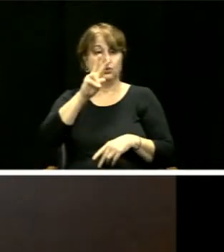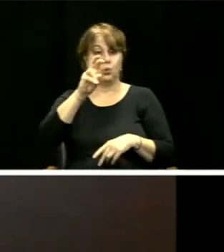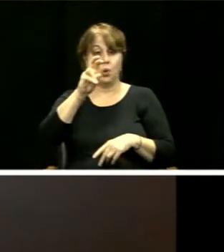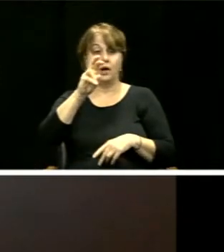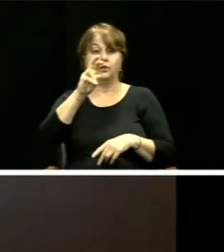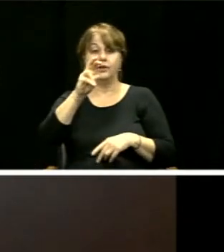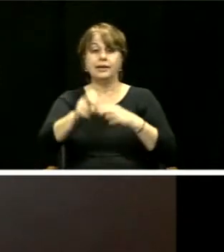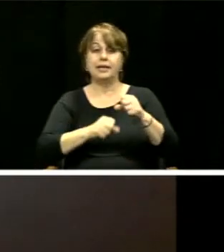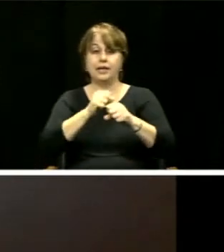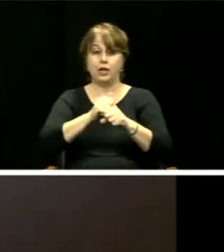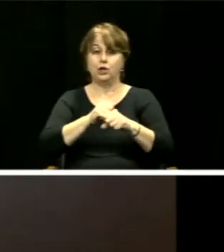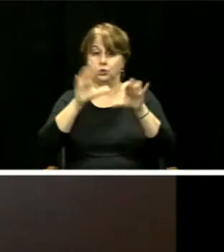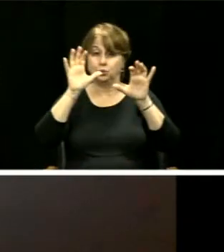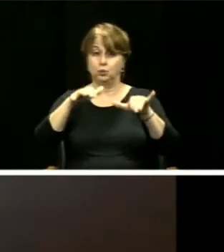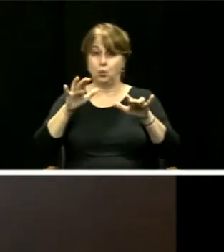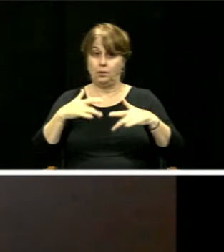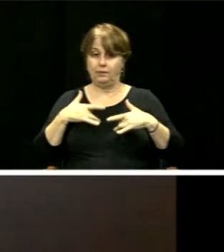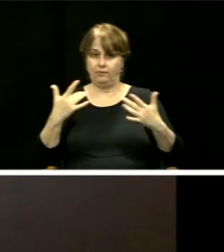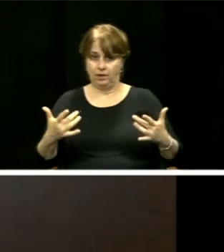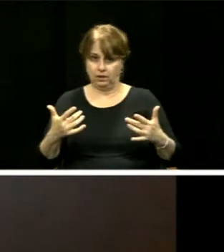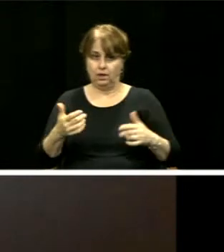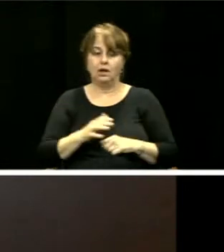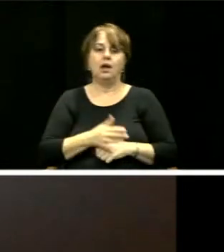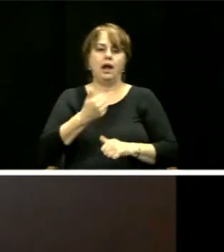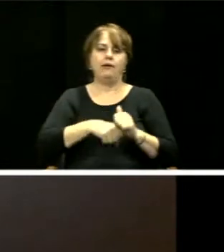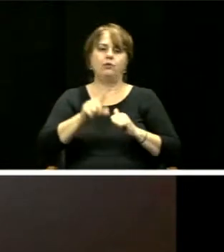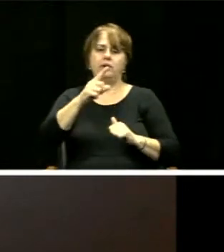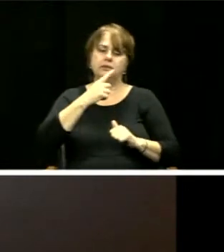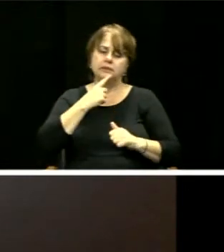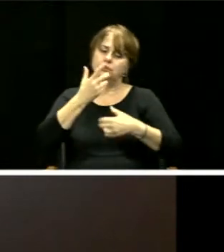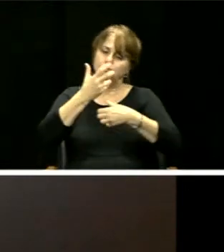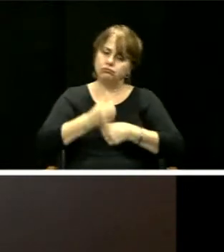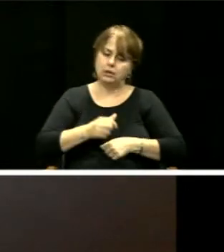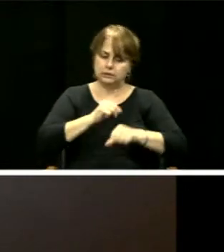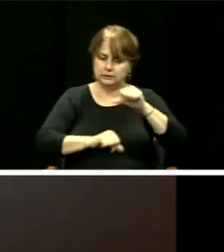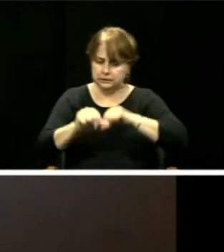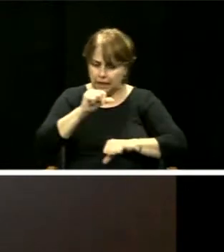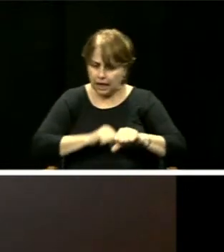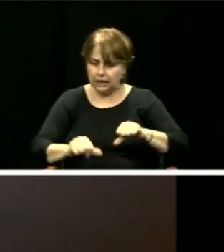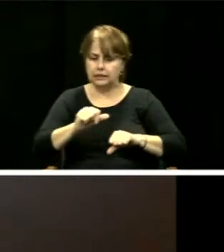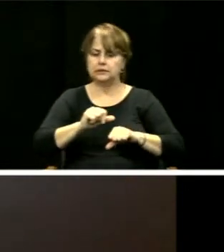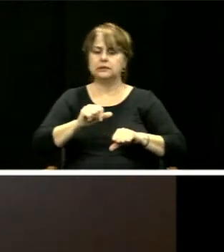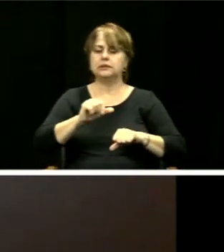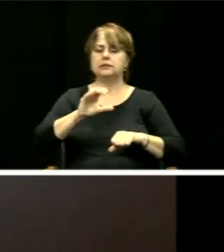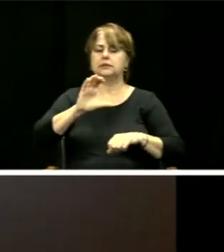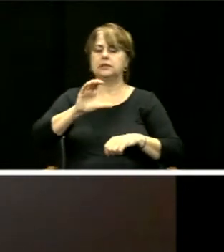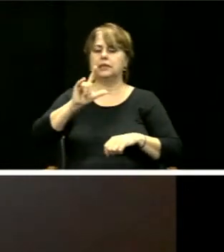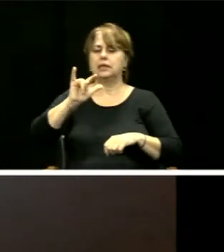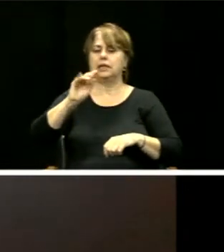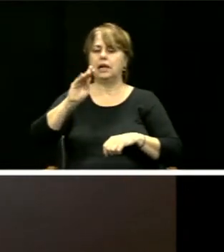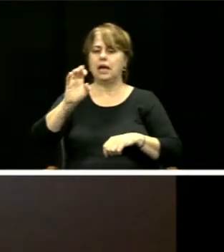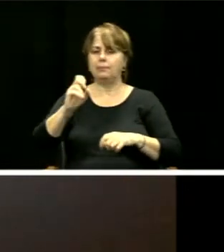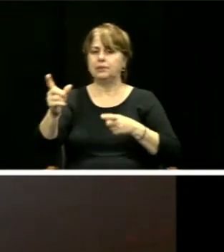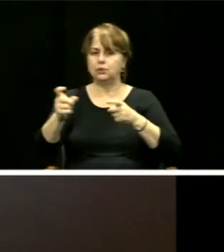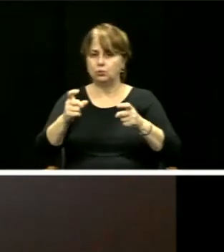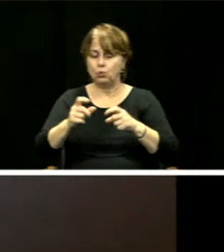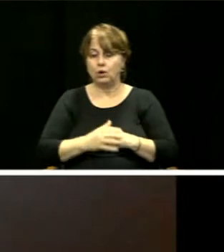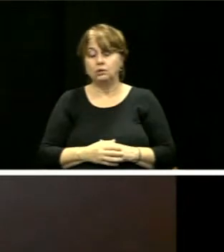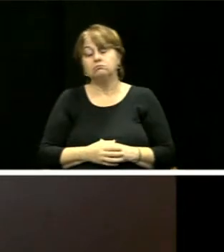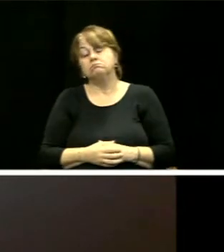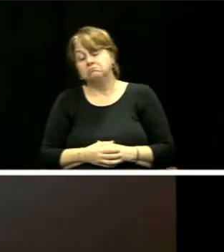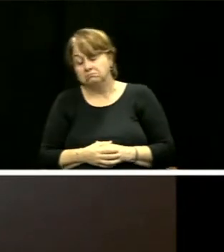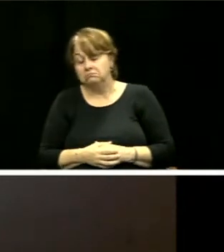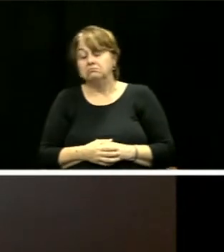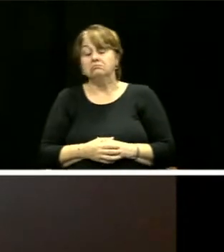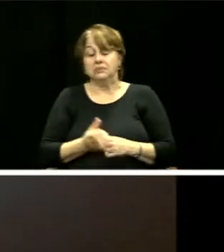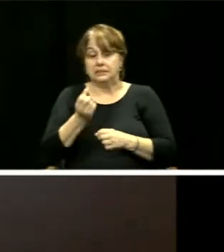event. I guess, everybody's saying trust science, climate control. I mean, isn't it safe to say that we're going to have many, many